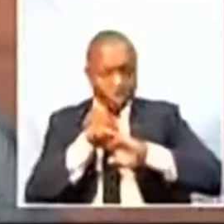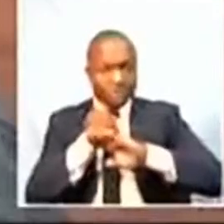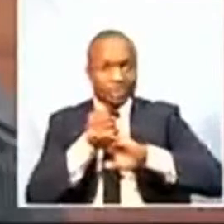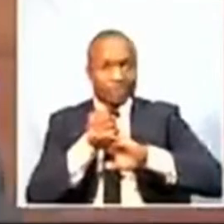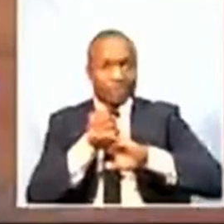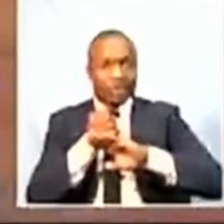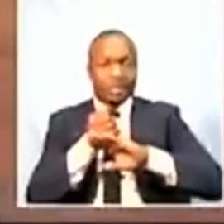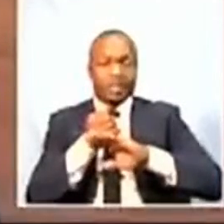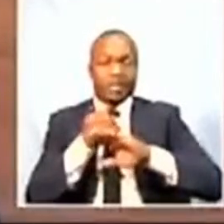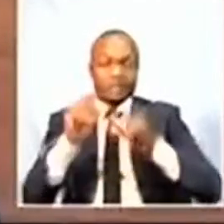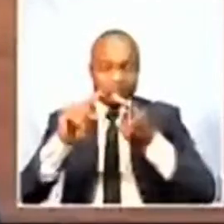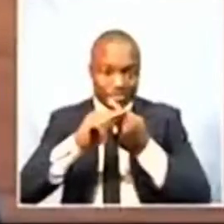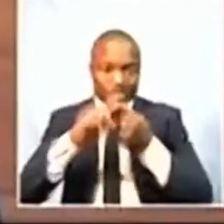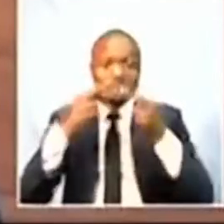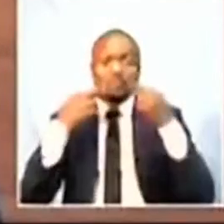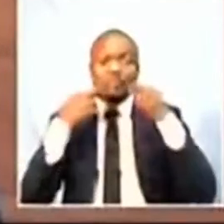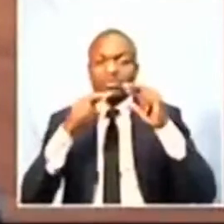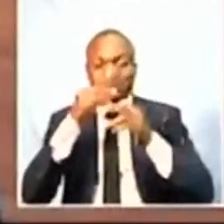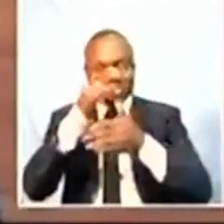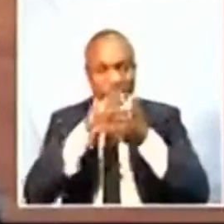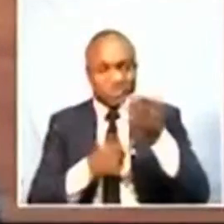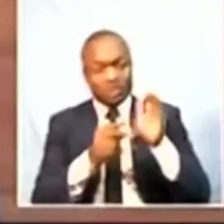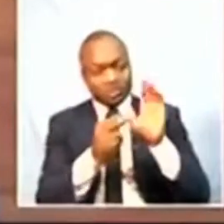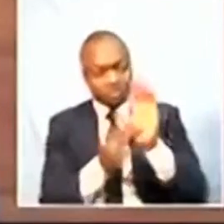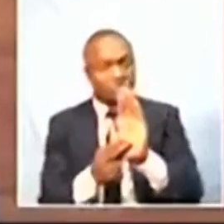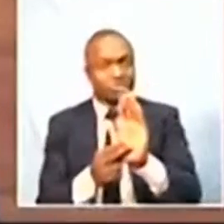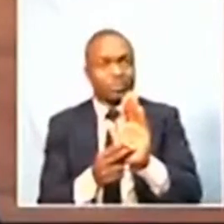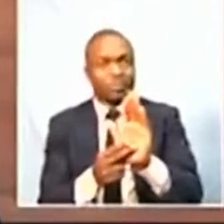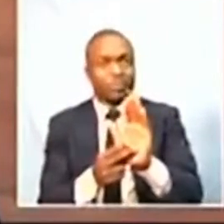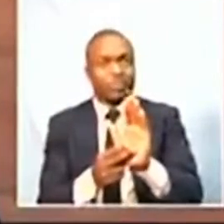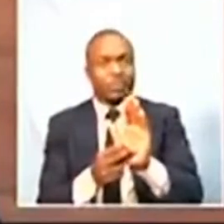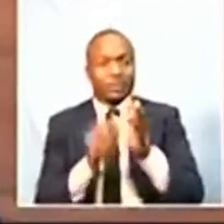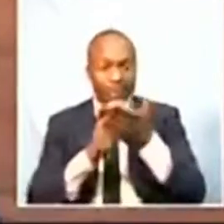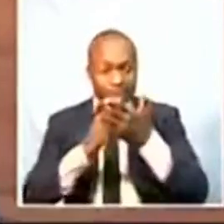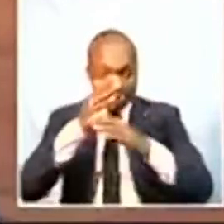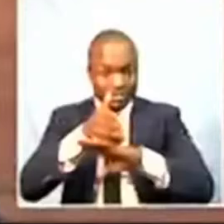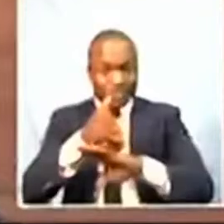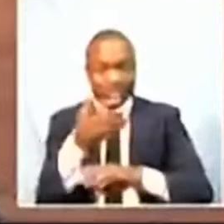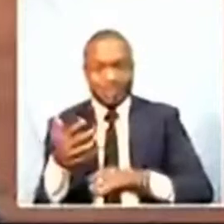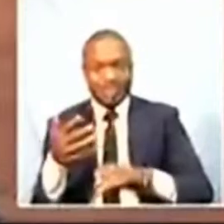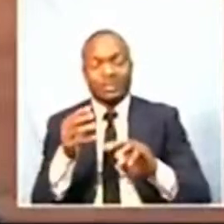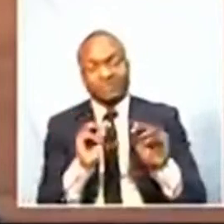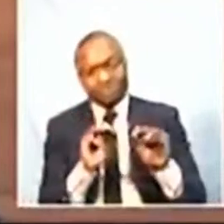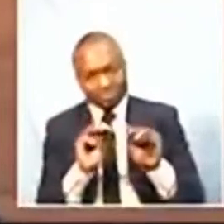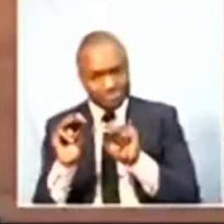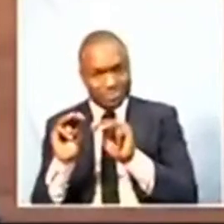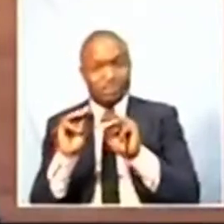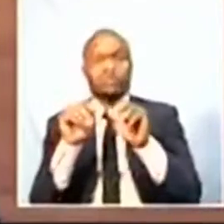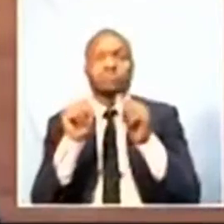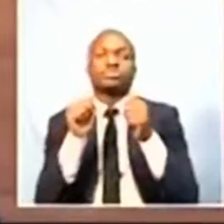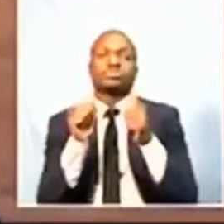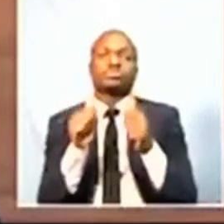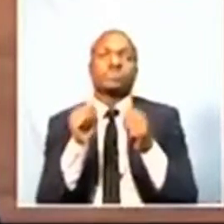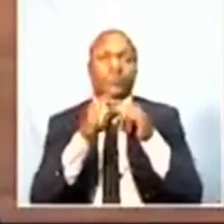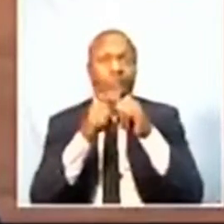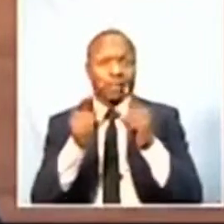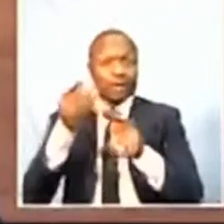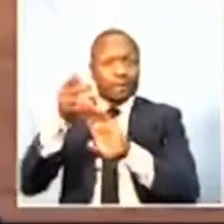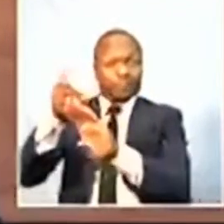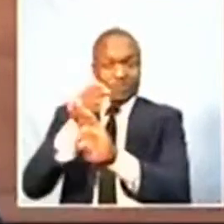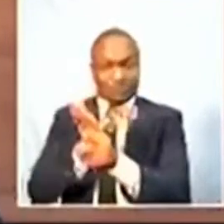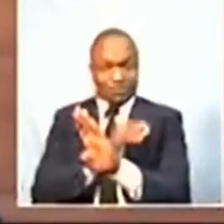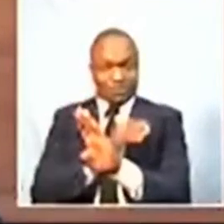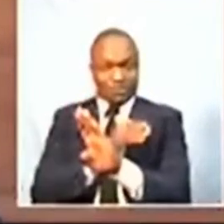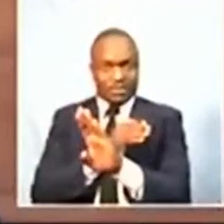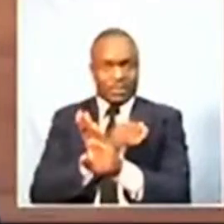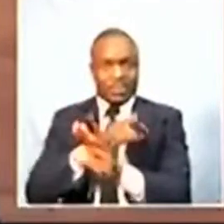positive result is what we recorded. And since then, things are moving. But before that, in the